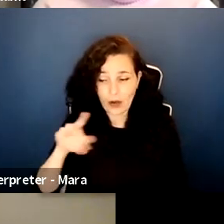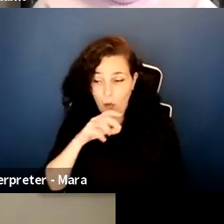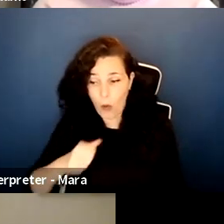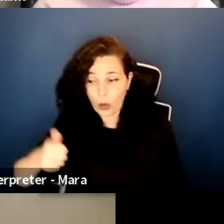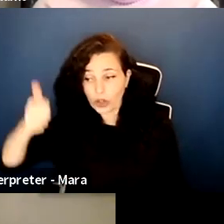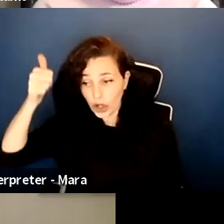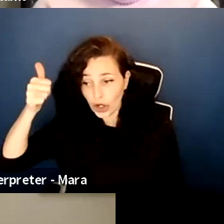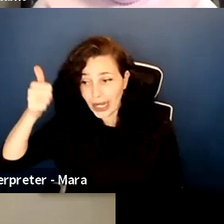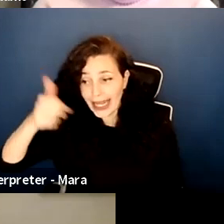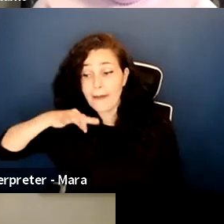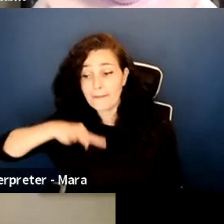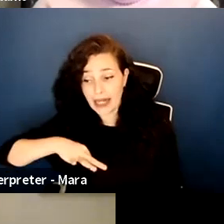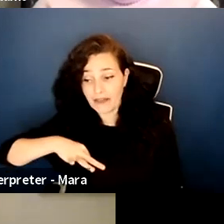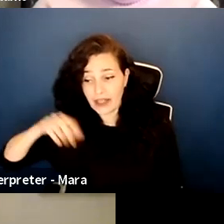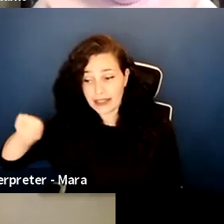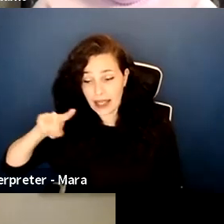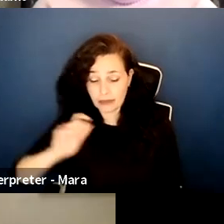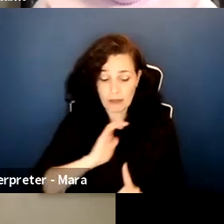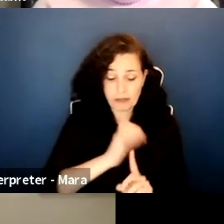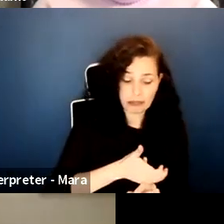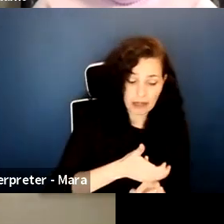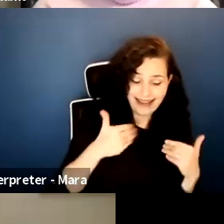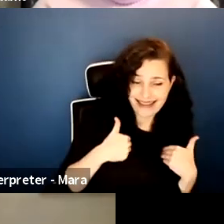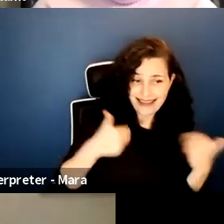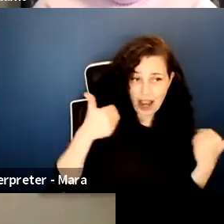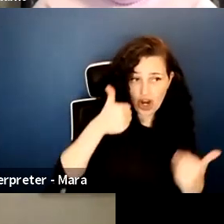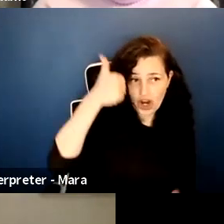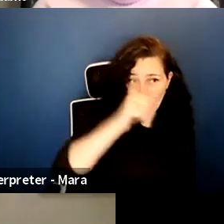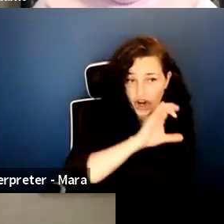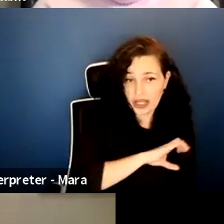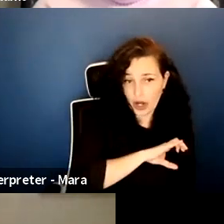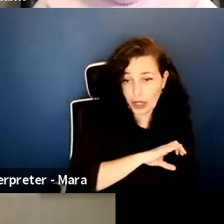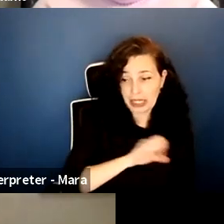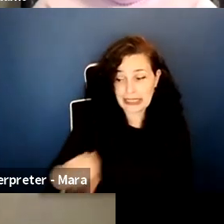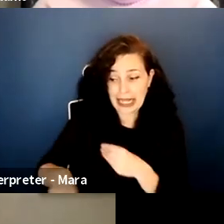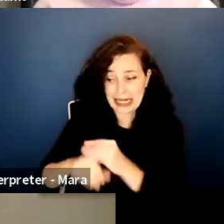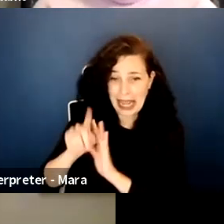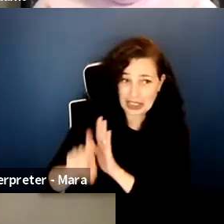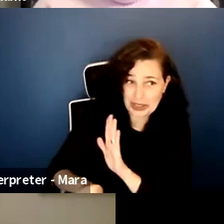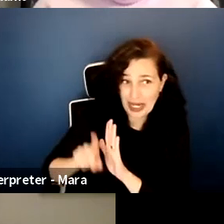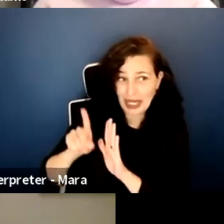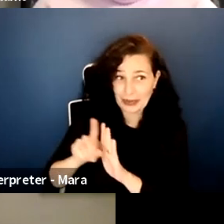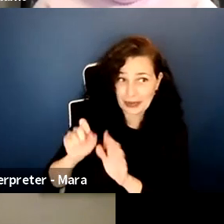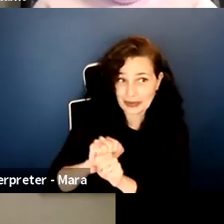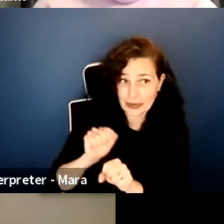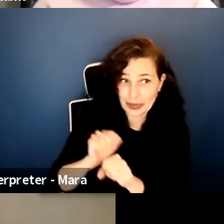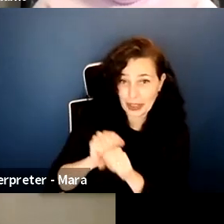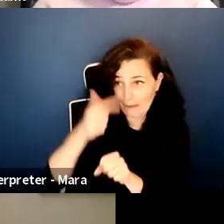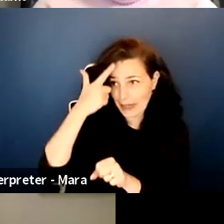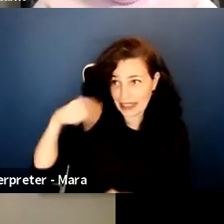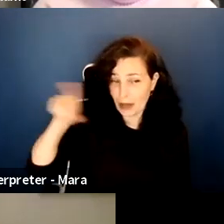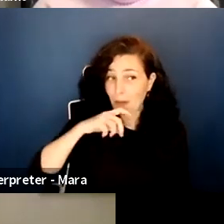benefit because we will get them then for that 1 extra hour of work is huge in